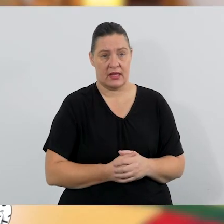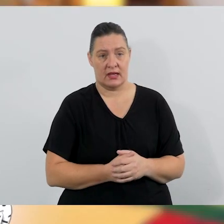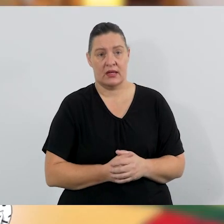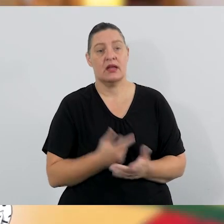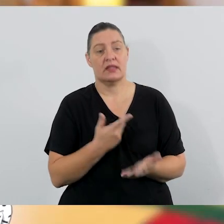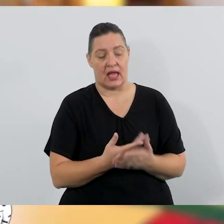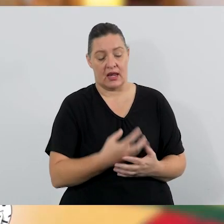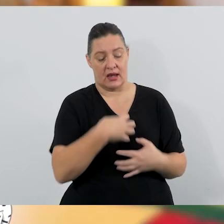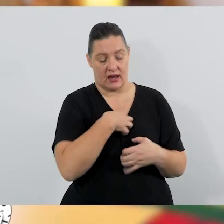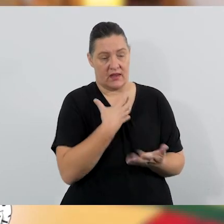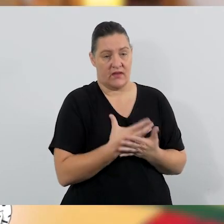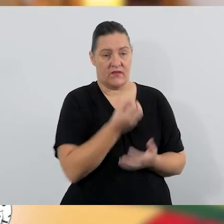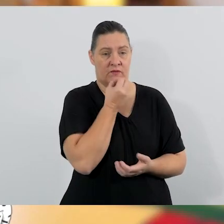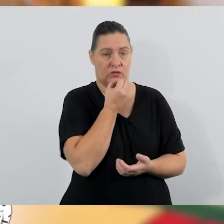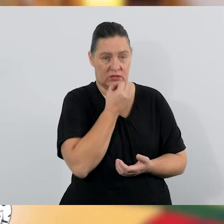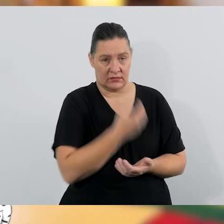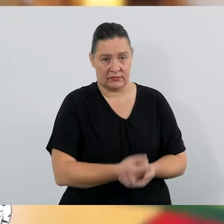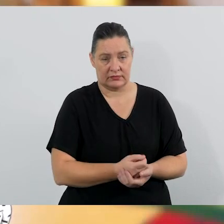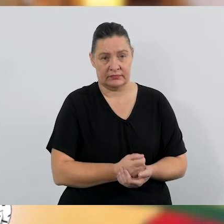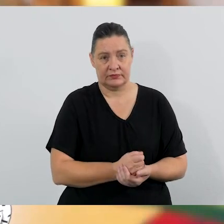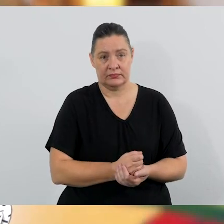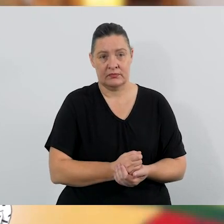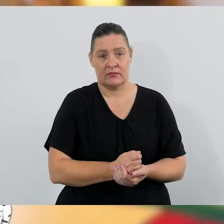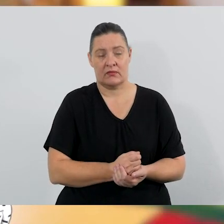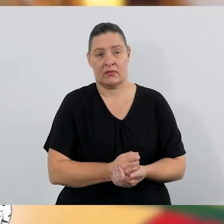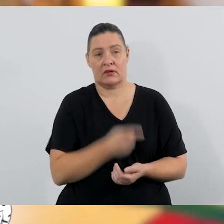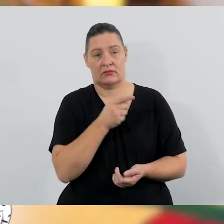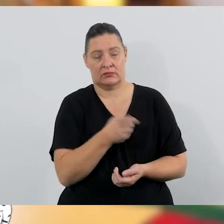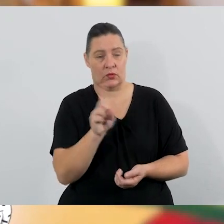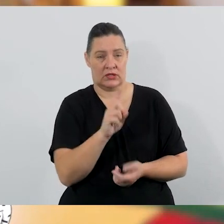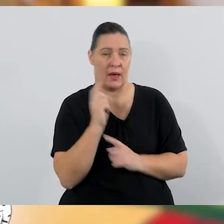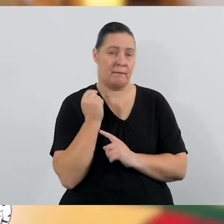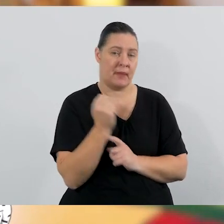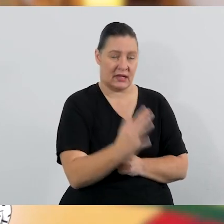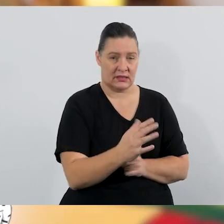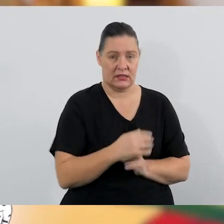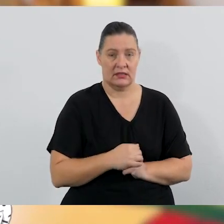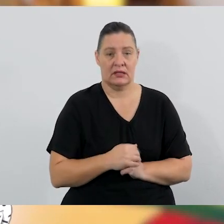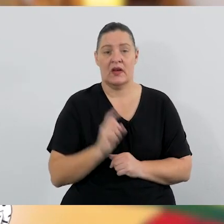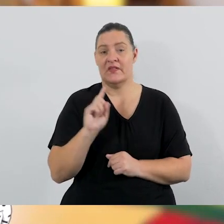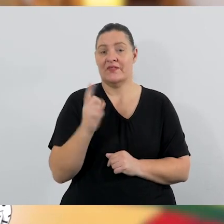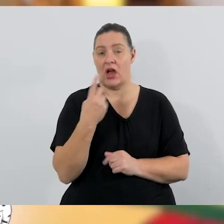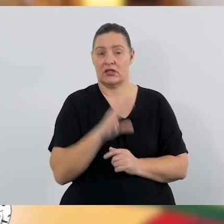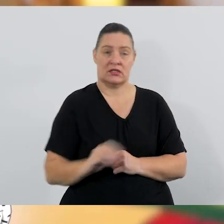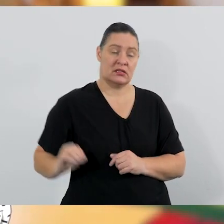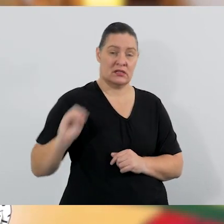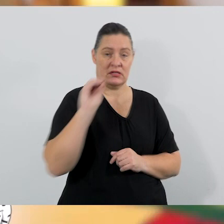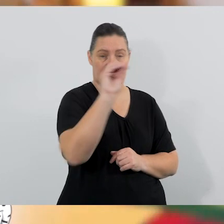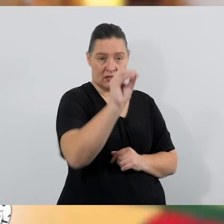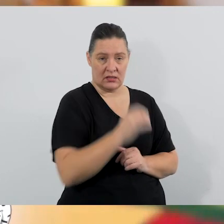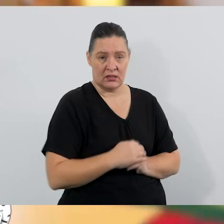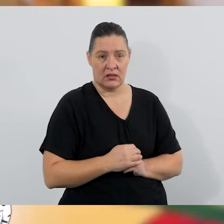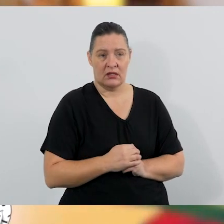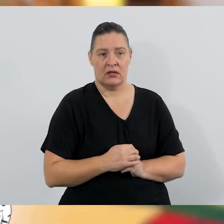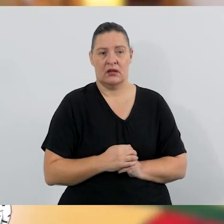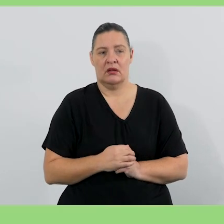are organisms that have the ability to make their own food. So that tells us that these are plants. So the first thing that needs to come